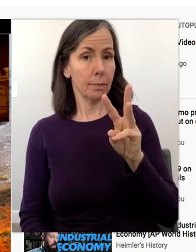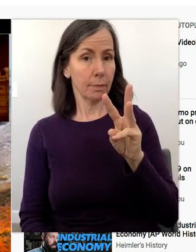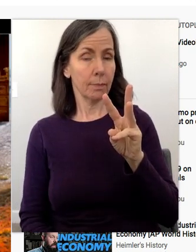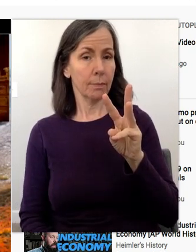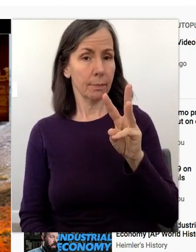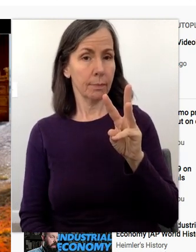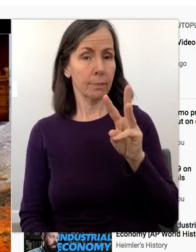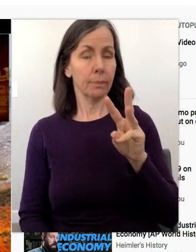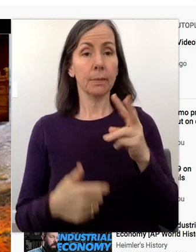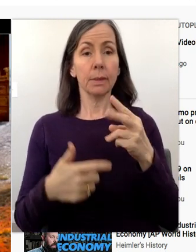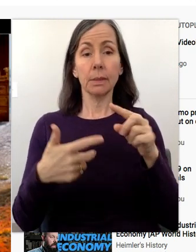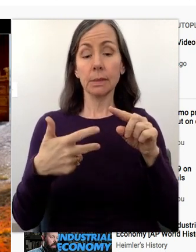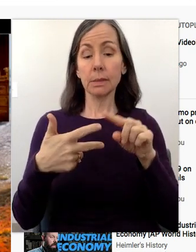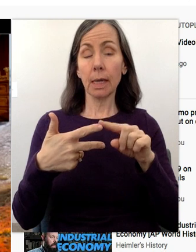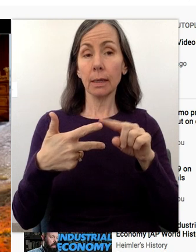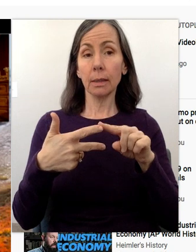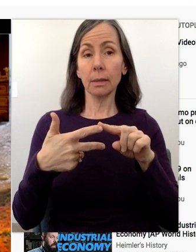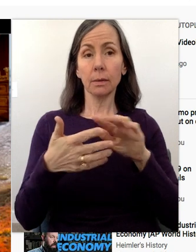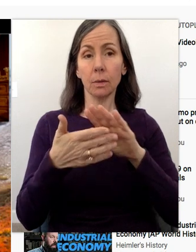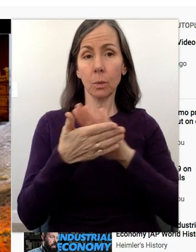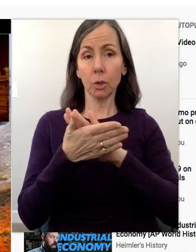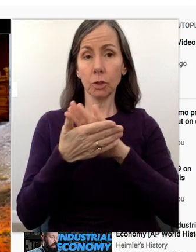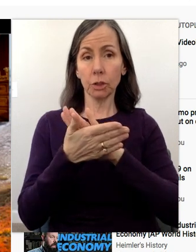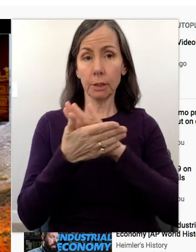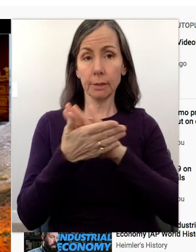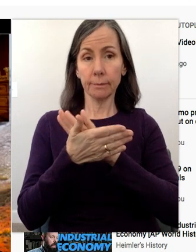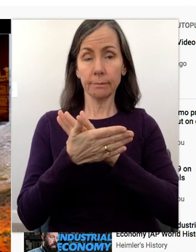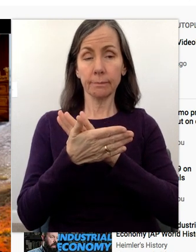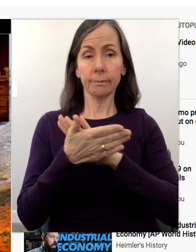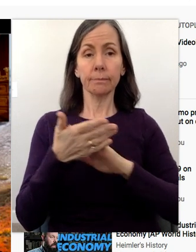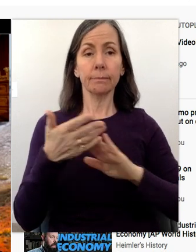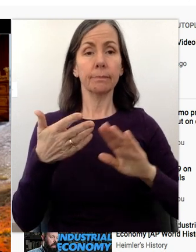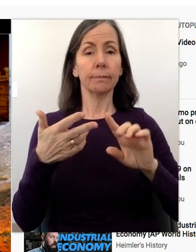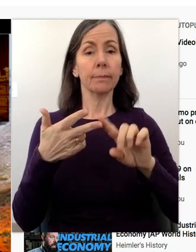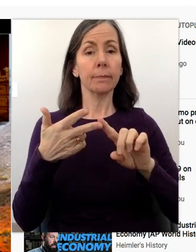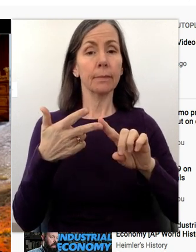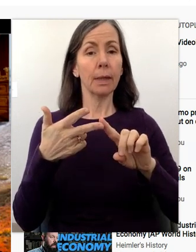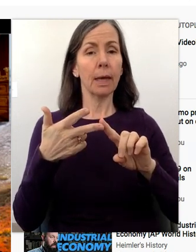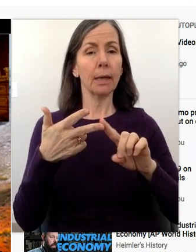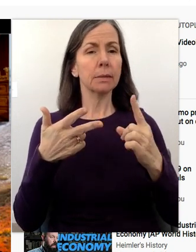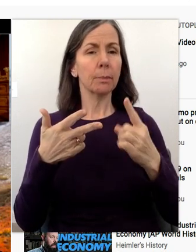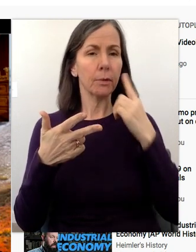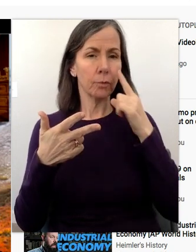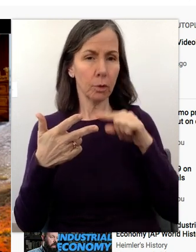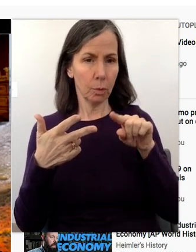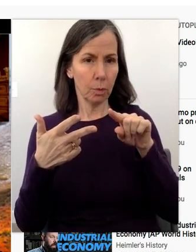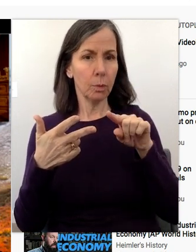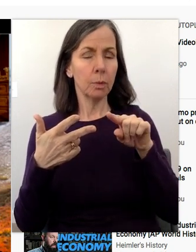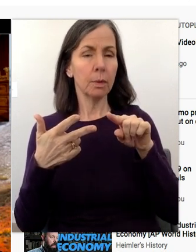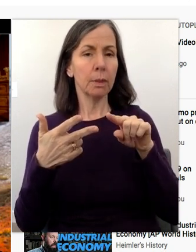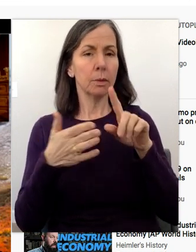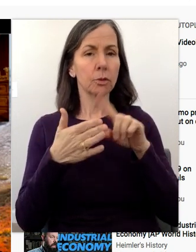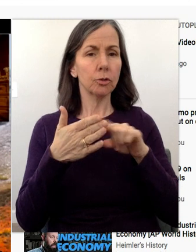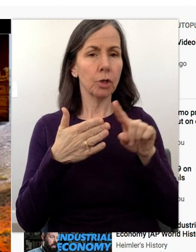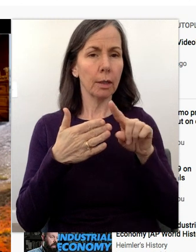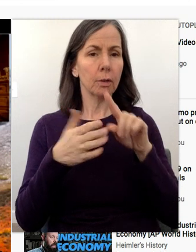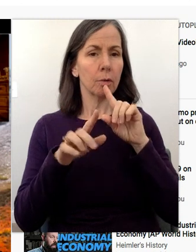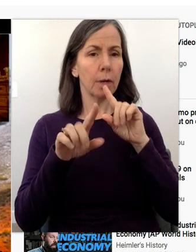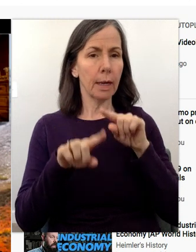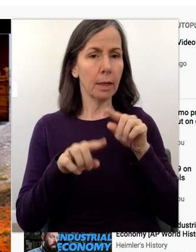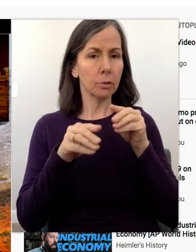The second thing is a worksheet. And the last thing is something for you to check your solutions,